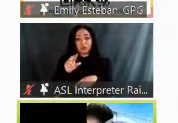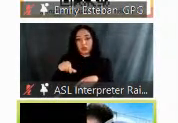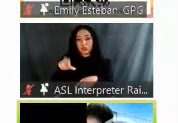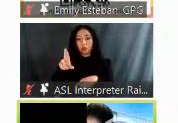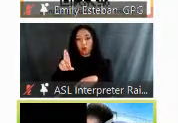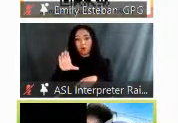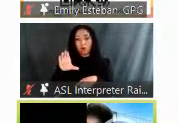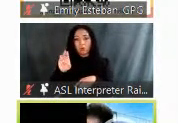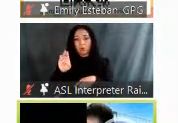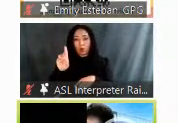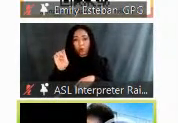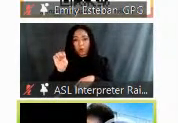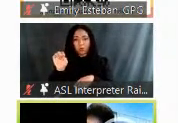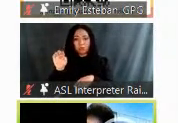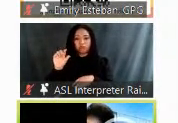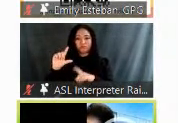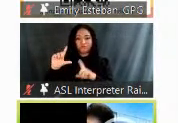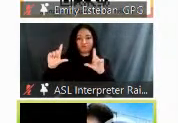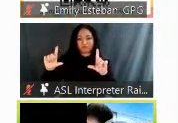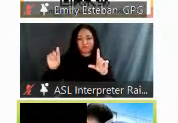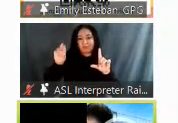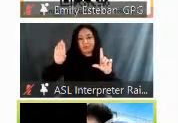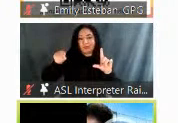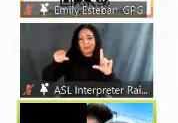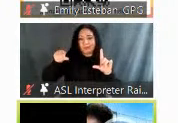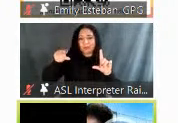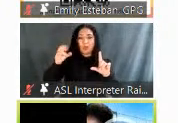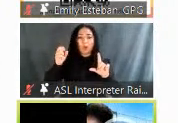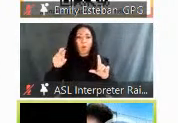slide or enter the URL